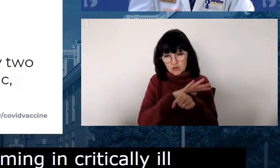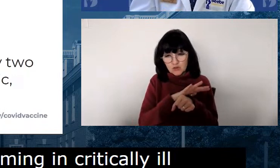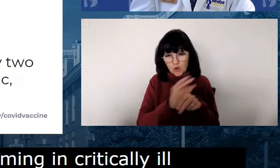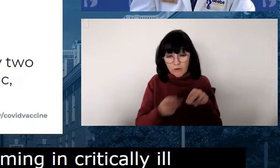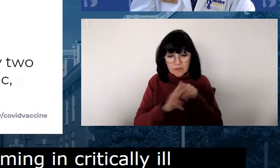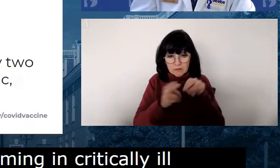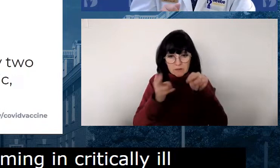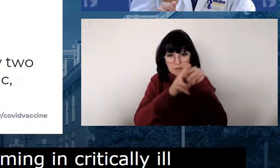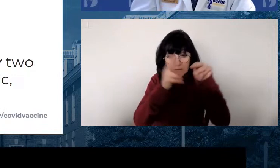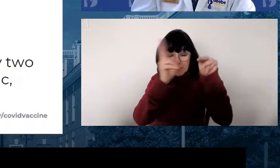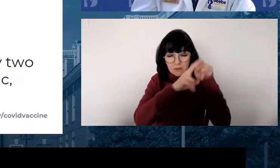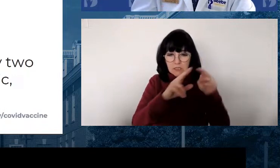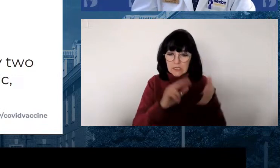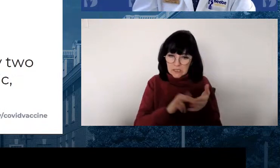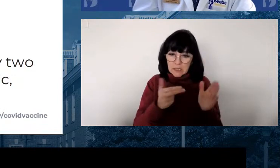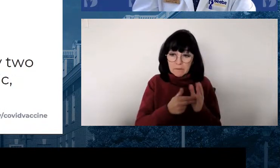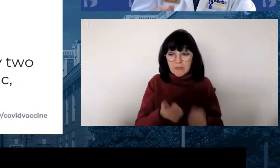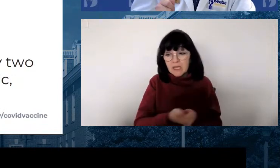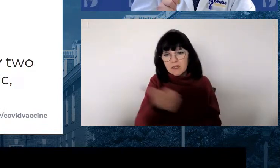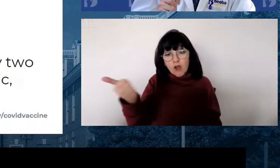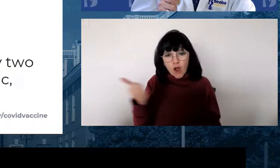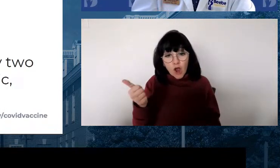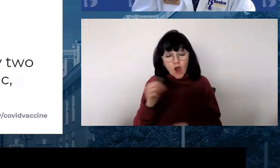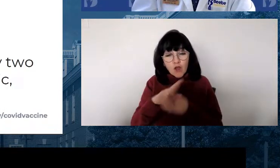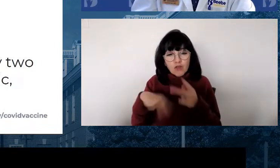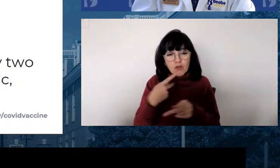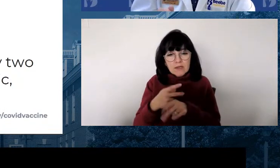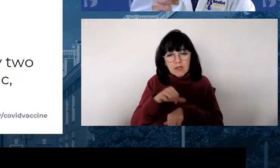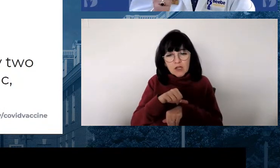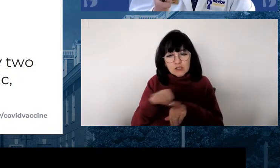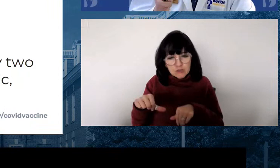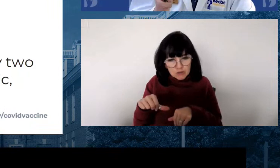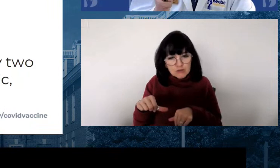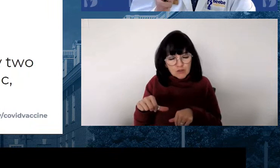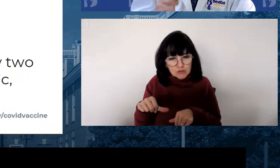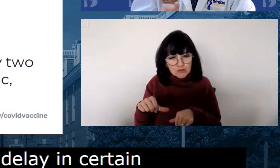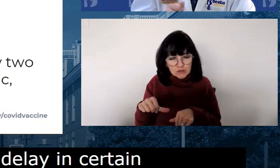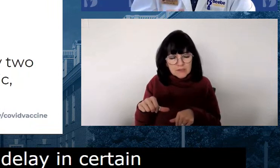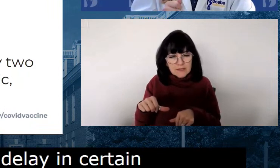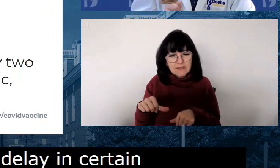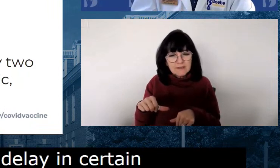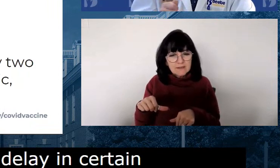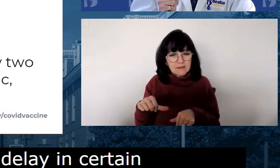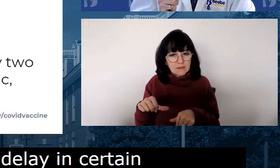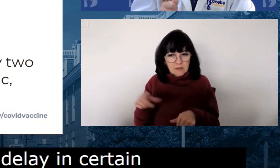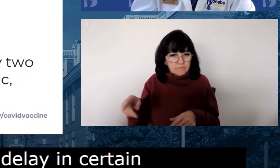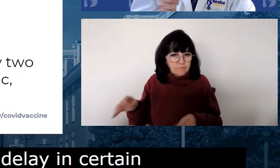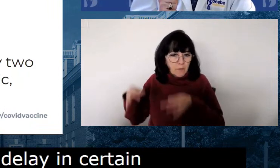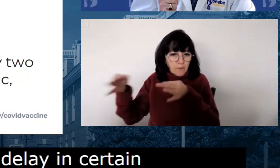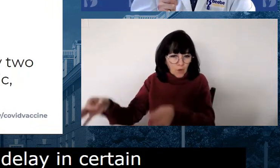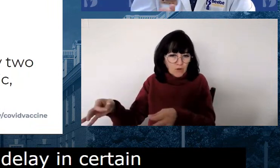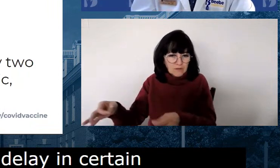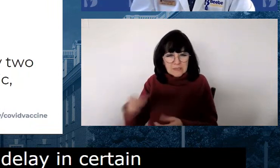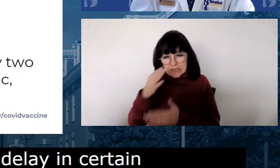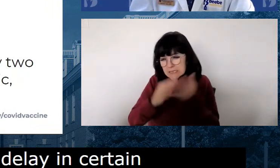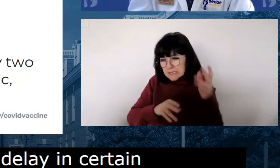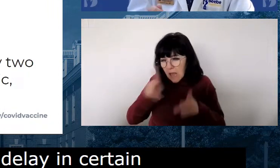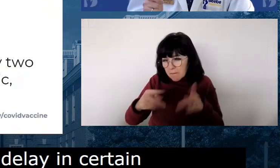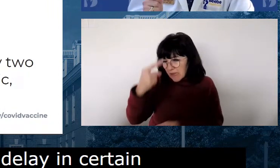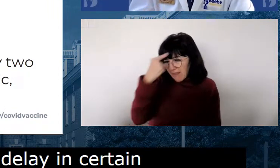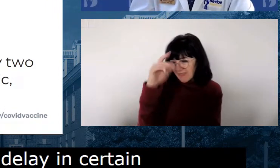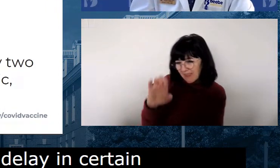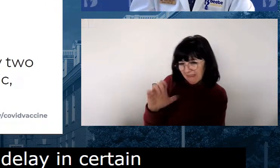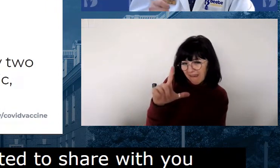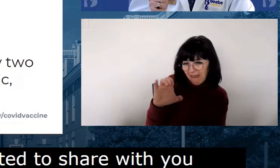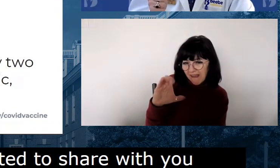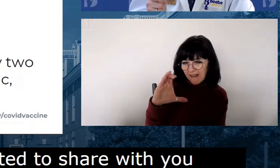certain non-emergent elective surgeries. And I want to share that with you because, you know, you keep hearing the term elective surgery, which